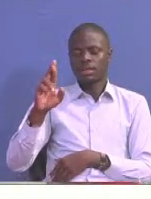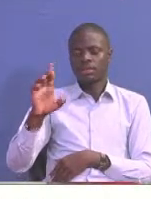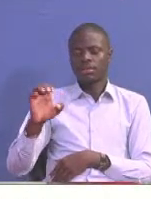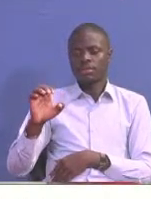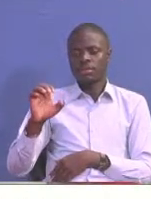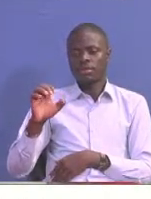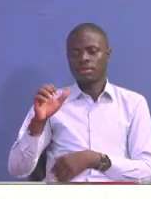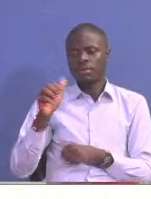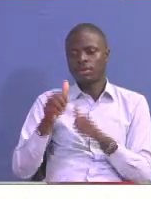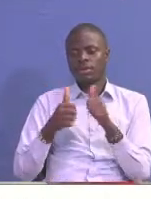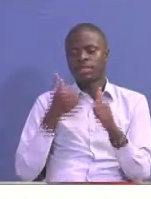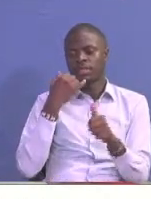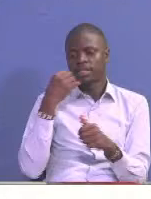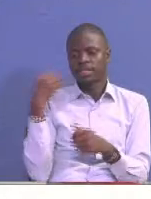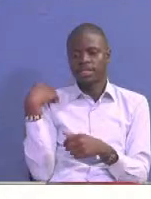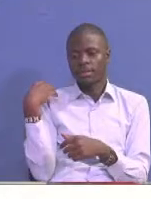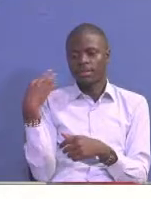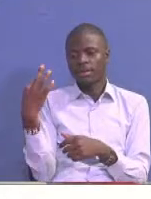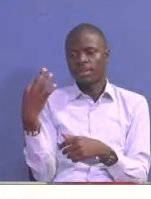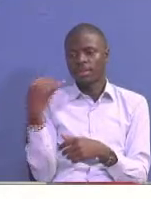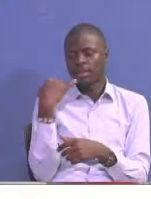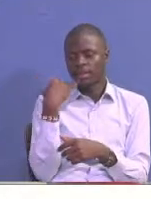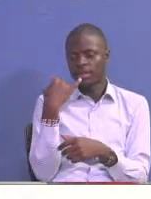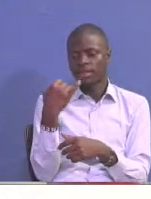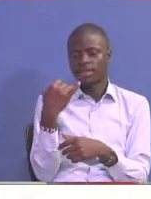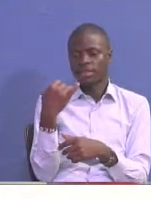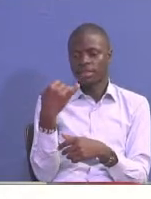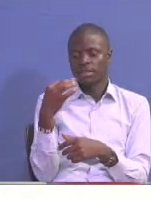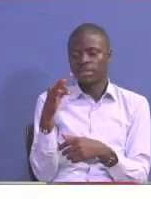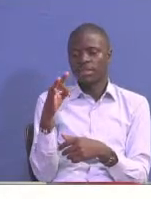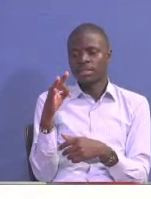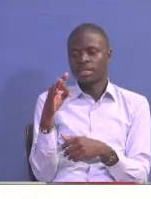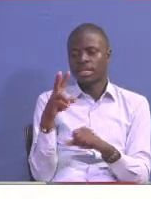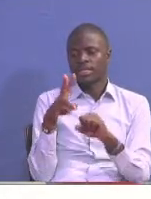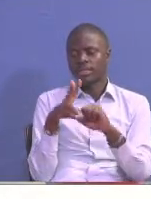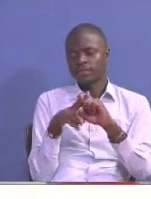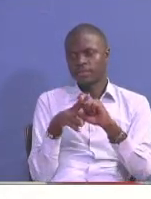which is number 3, ranks number 37.